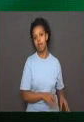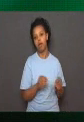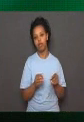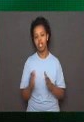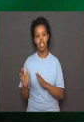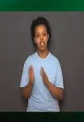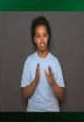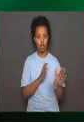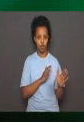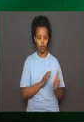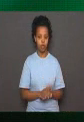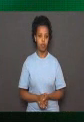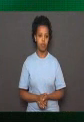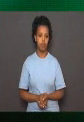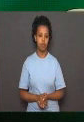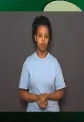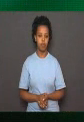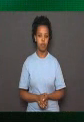Students, let's get ready.